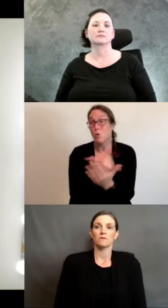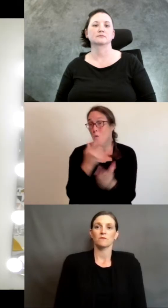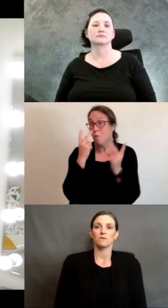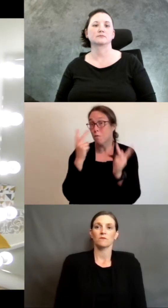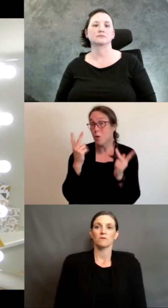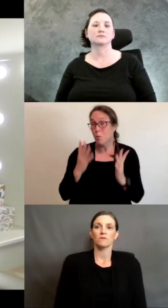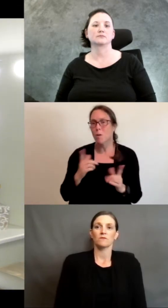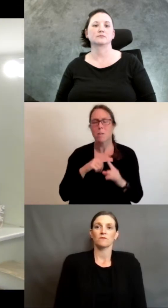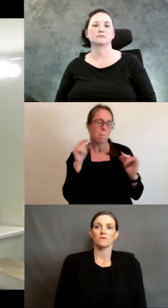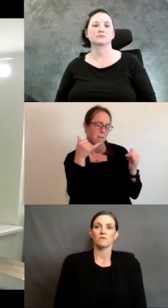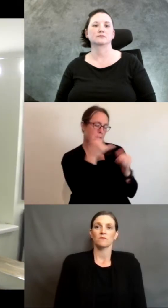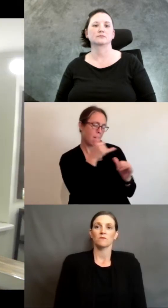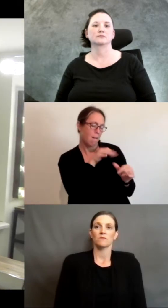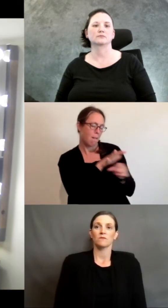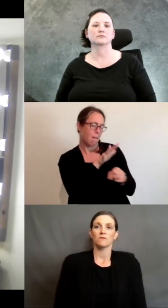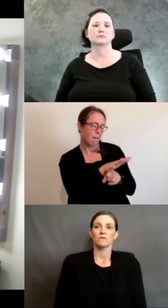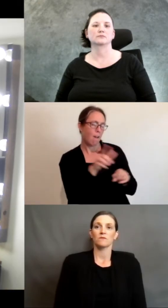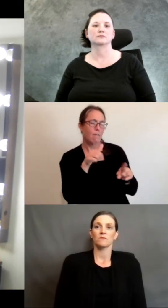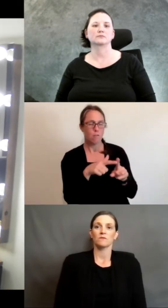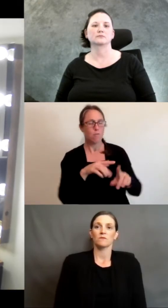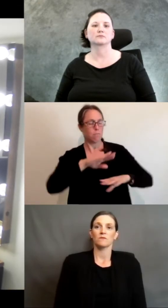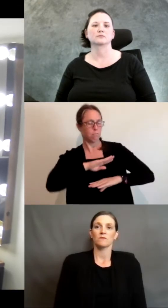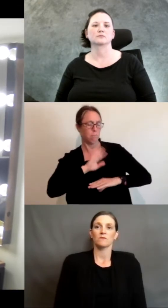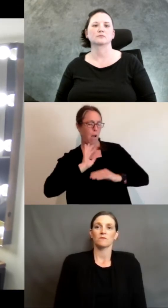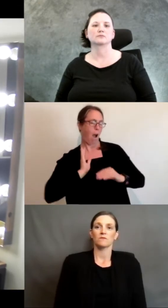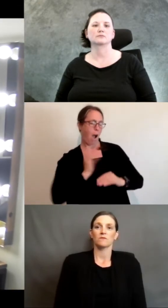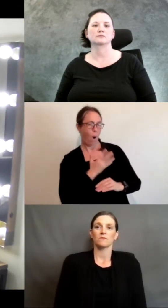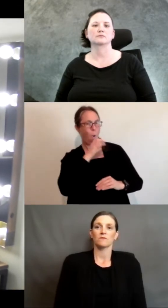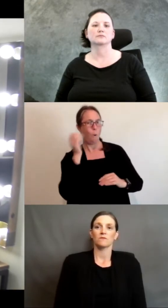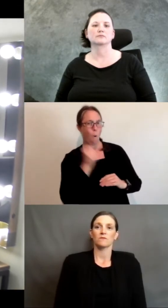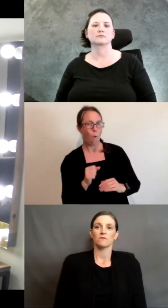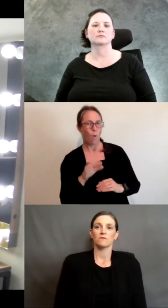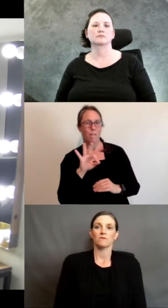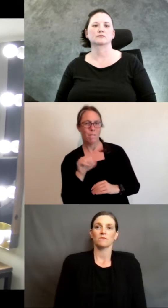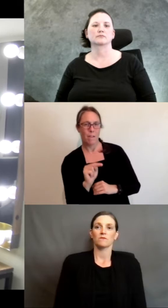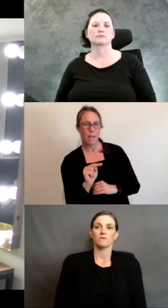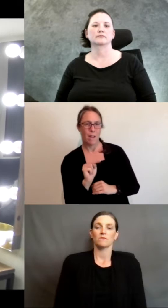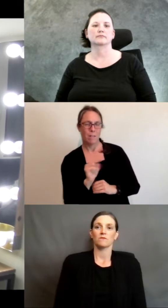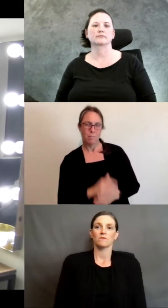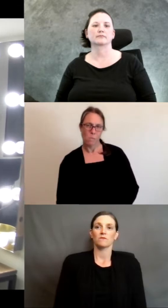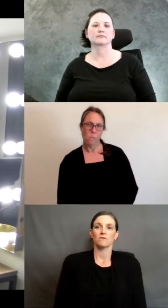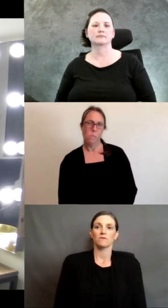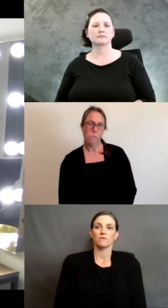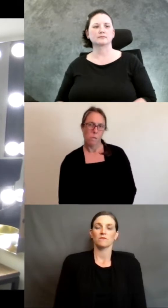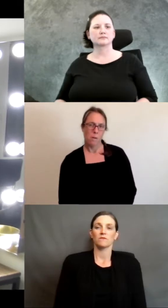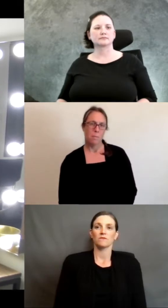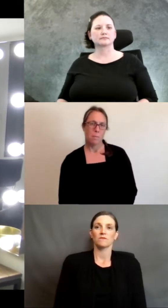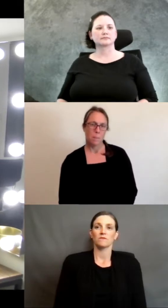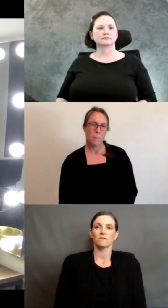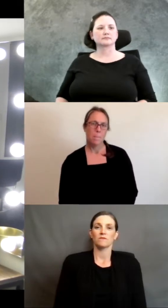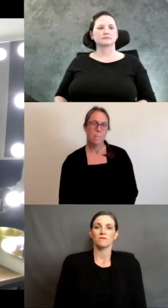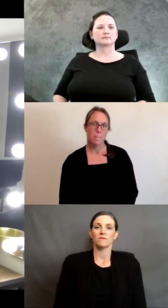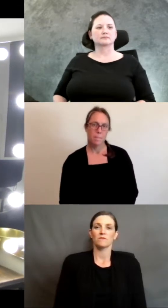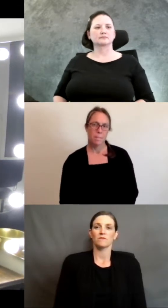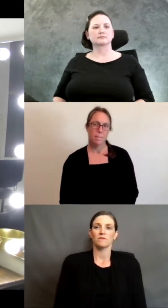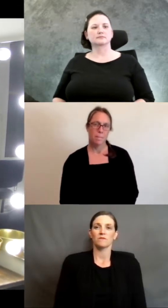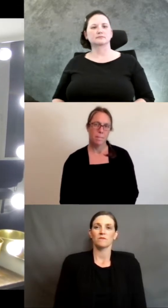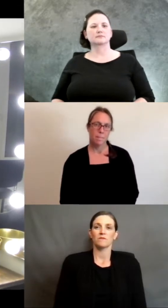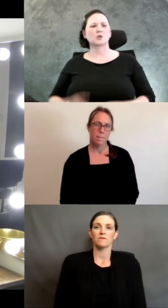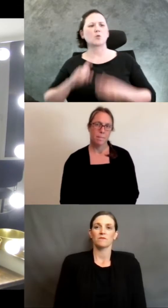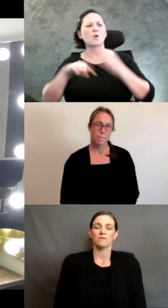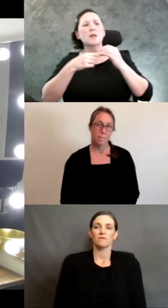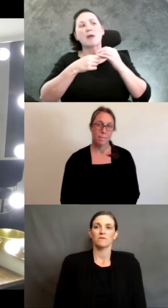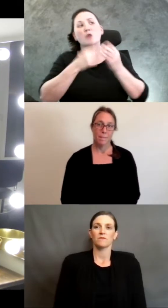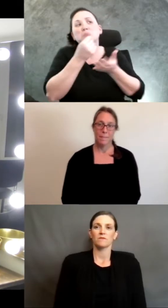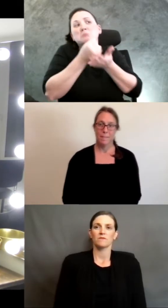our longtime fans. What about doing the therapist bit, where Todd plays a therapist and you're the assistant?